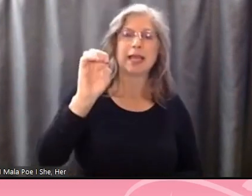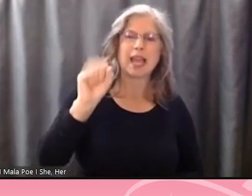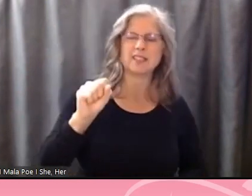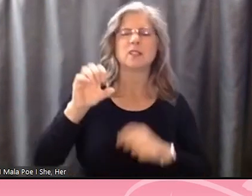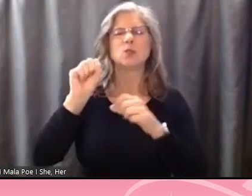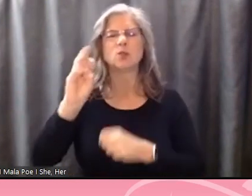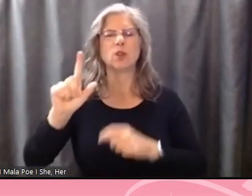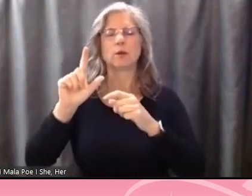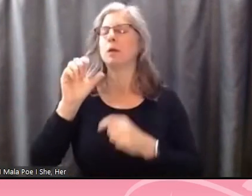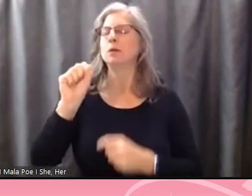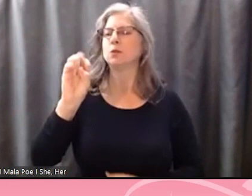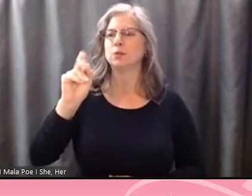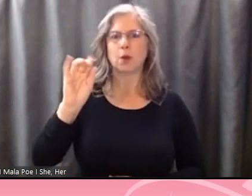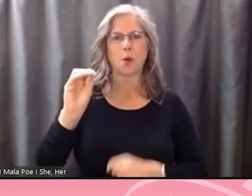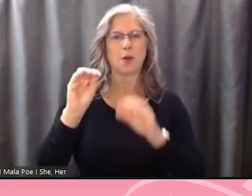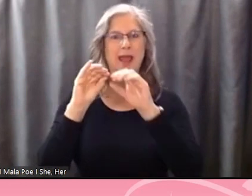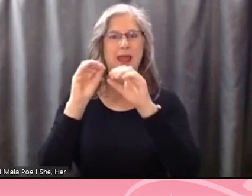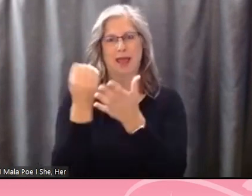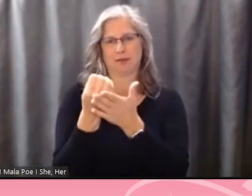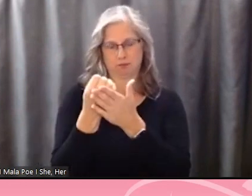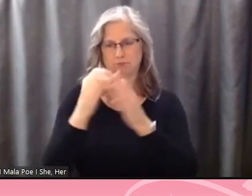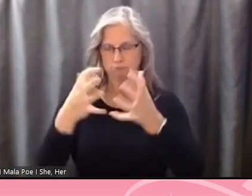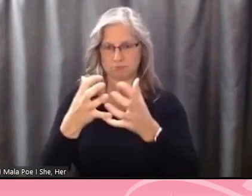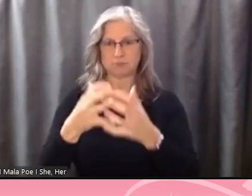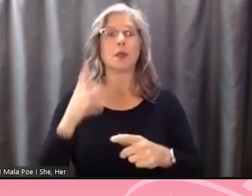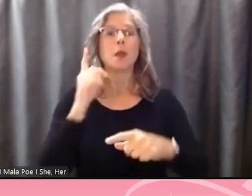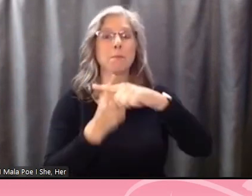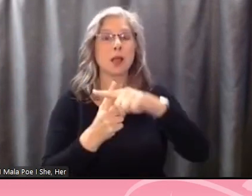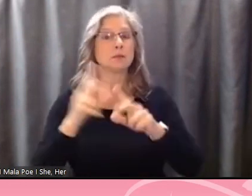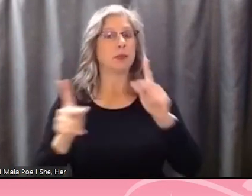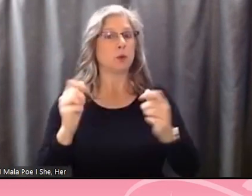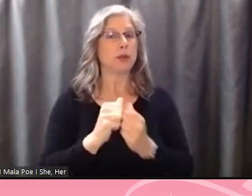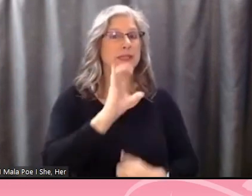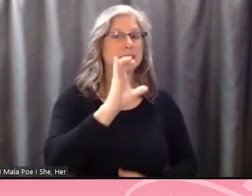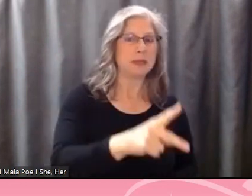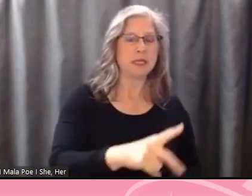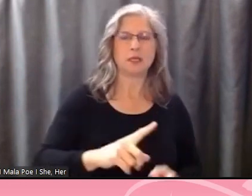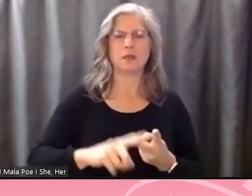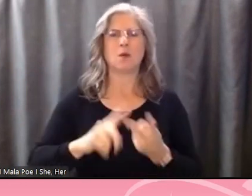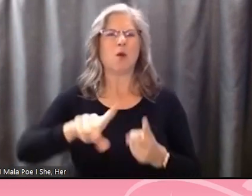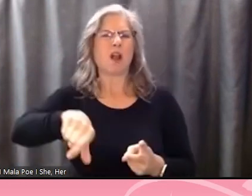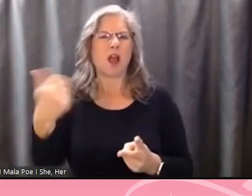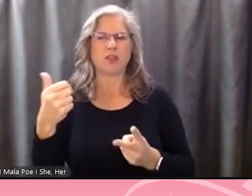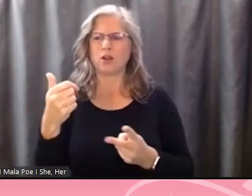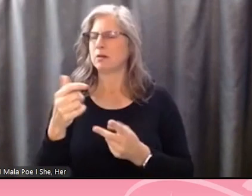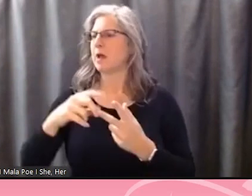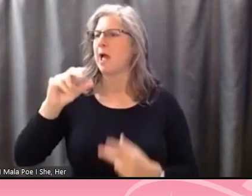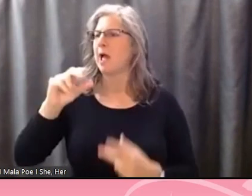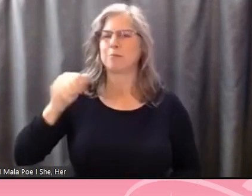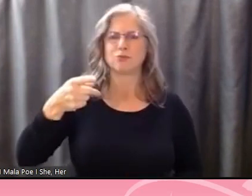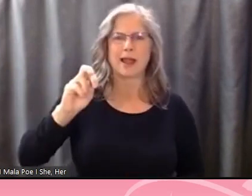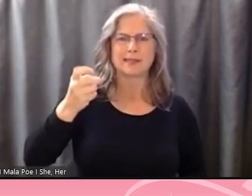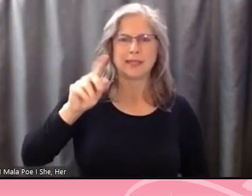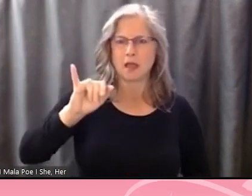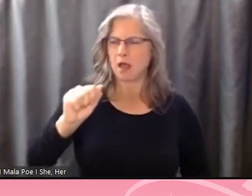of that code, but also for people with cerebral palsy or dysarthria or apraxia. In